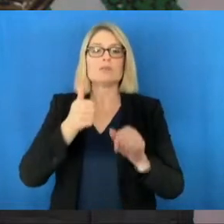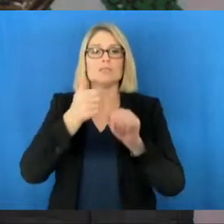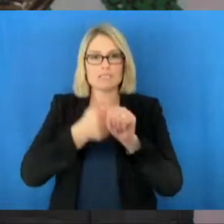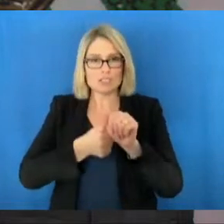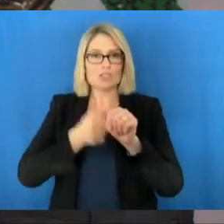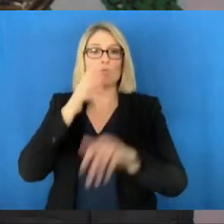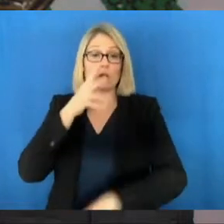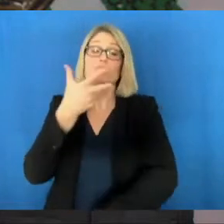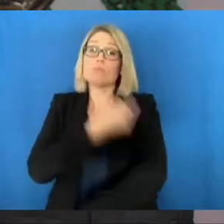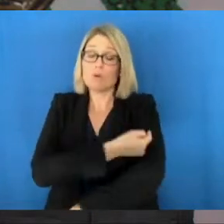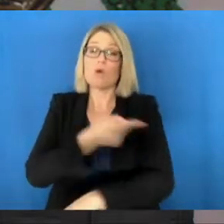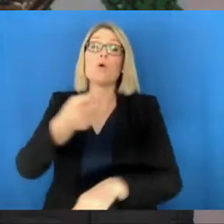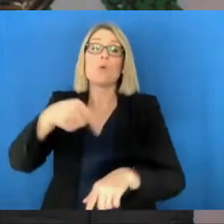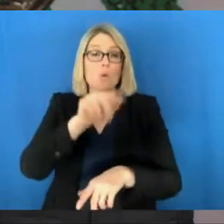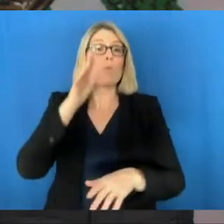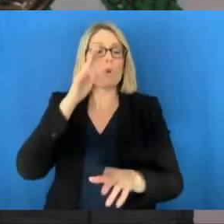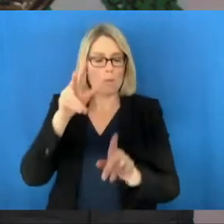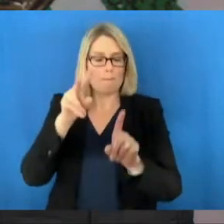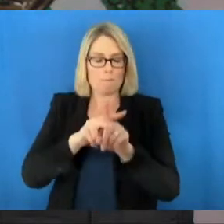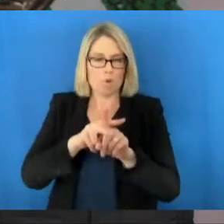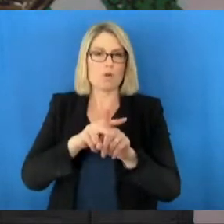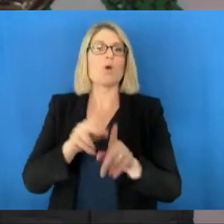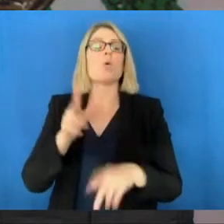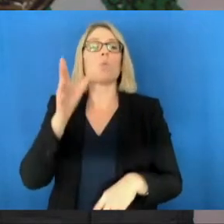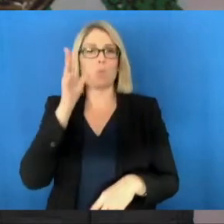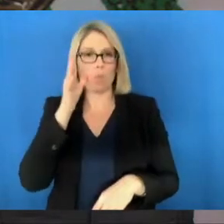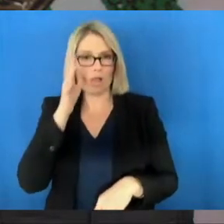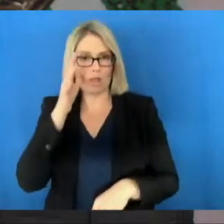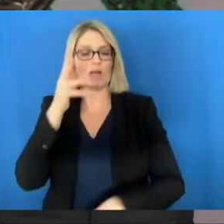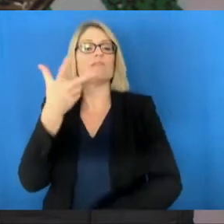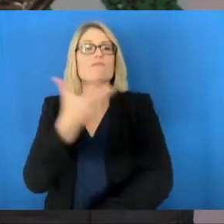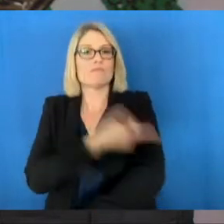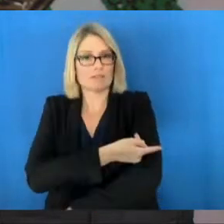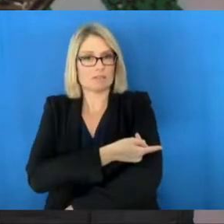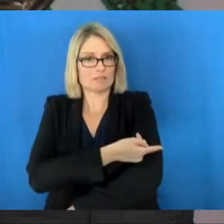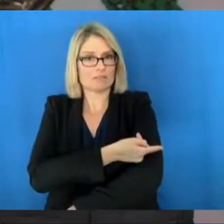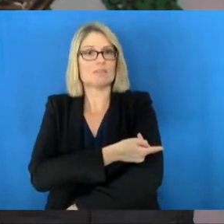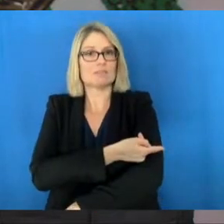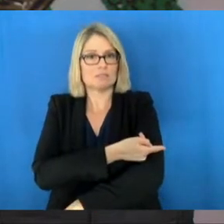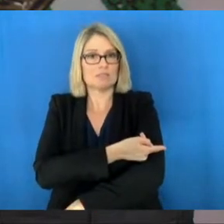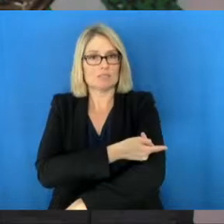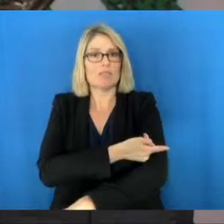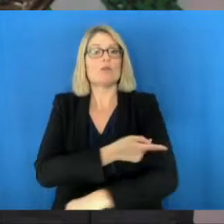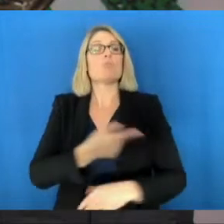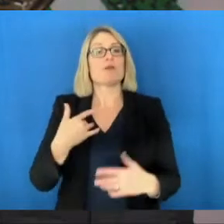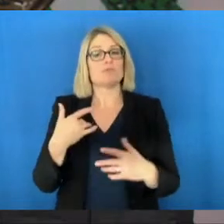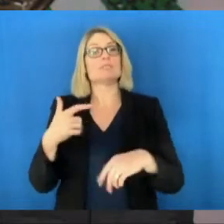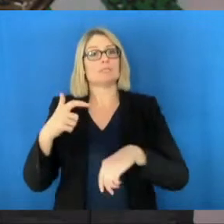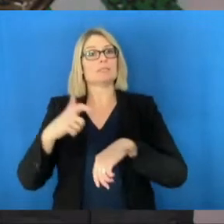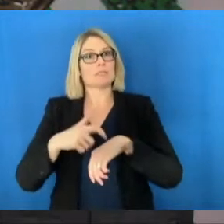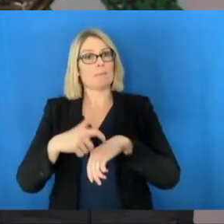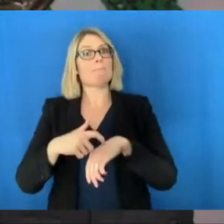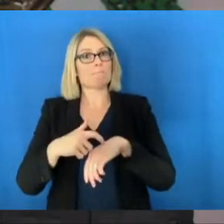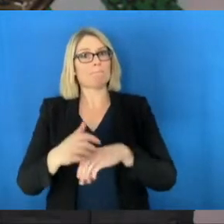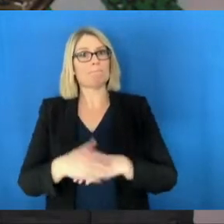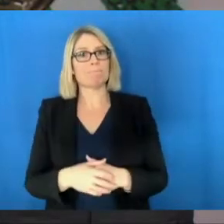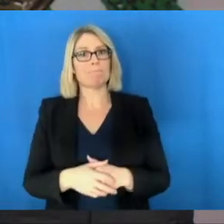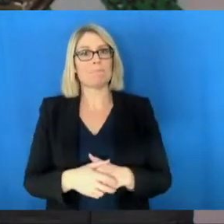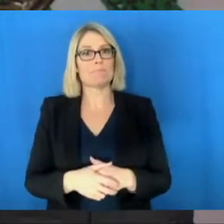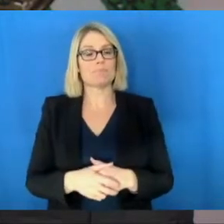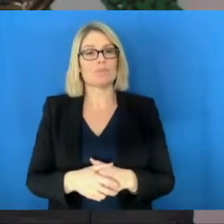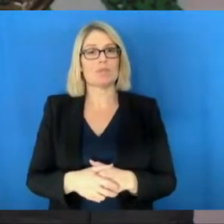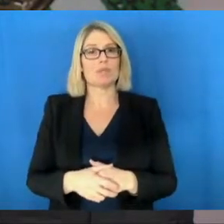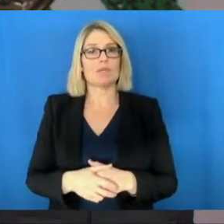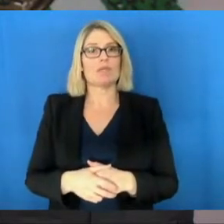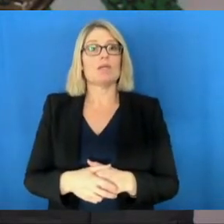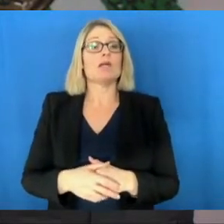will get their appointment, and we will get you, and we have some time before those appointments start. But we didn't want to wait if we felt we